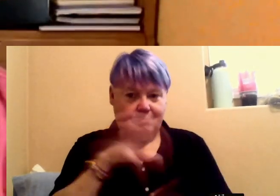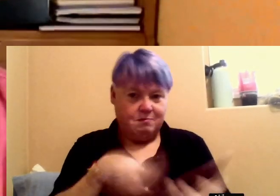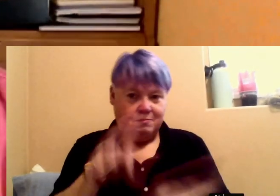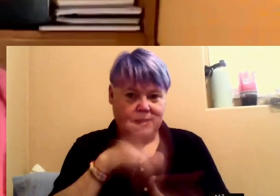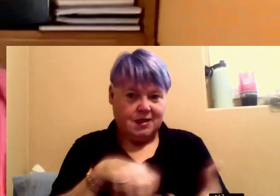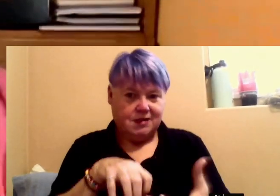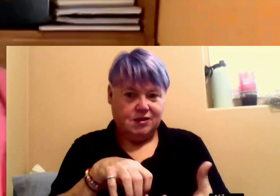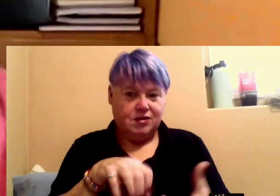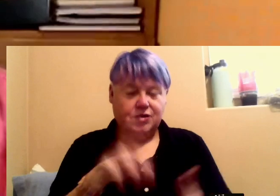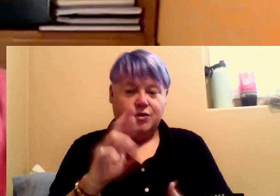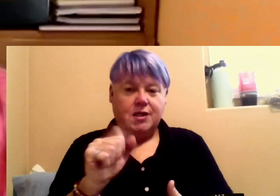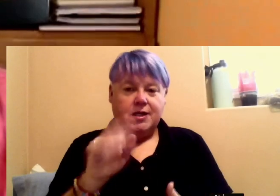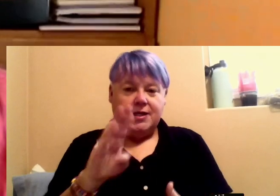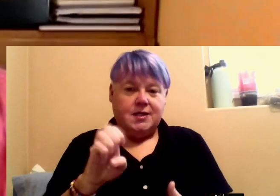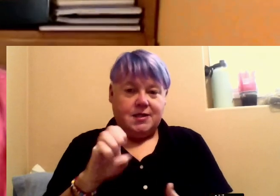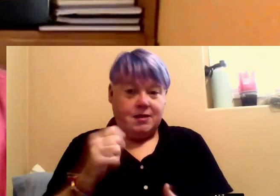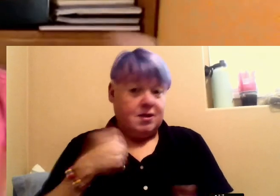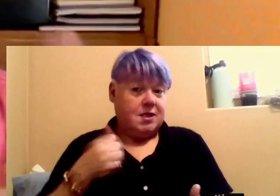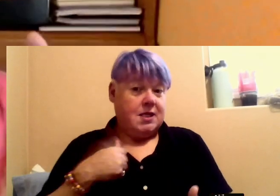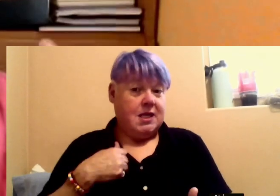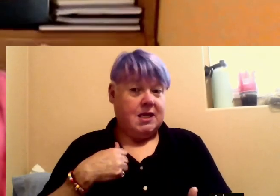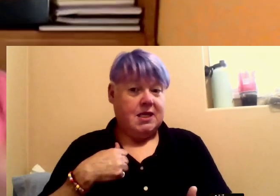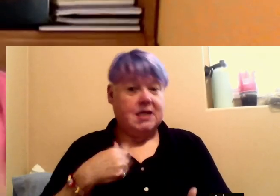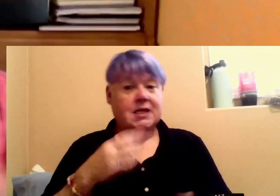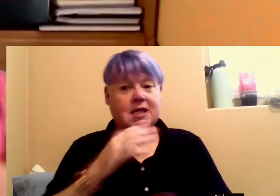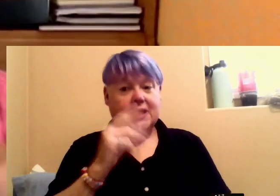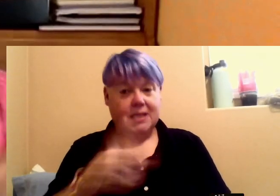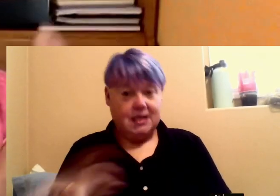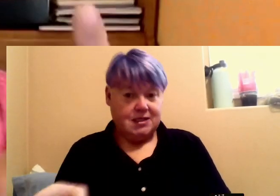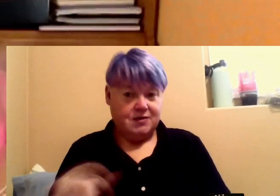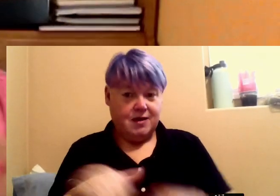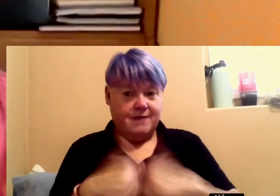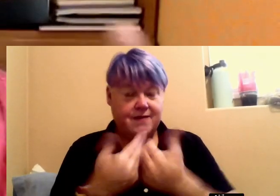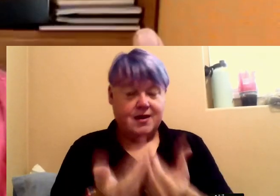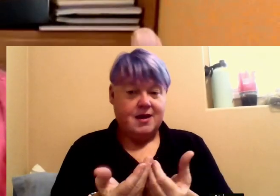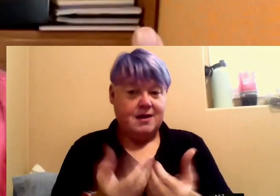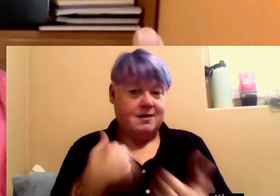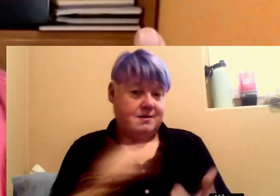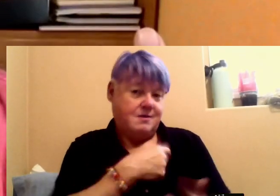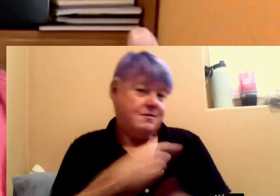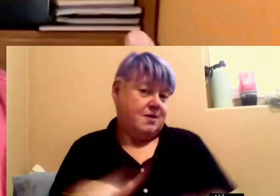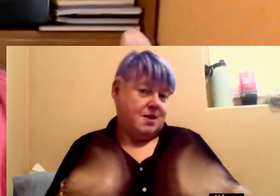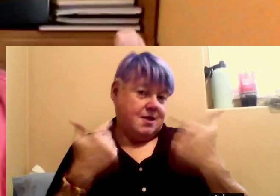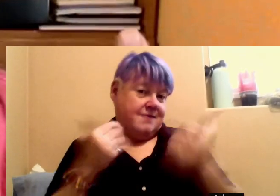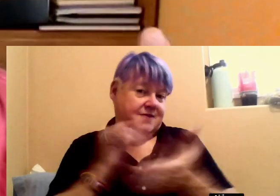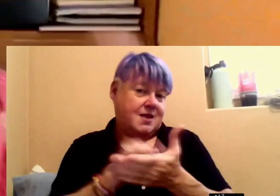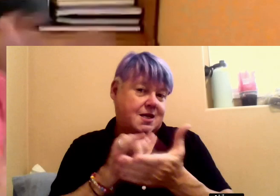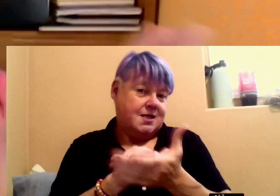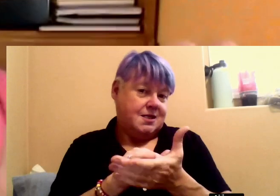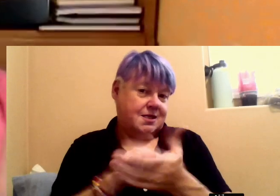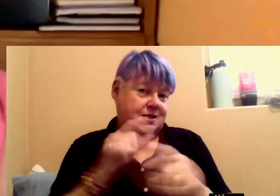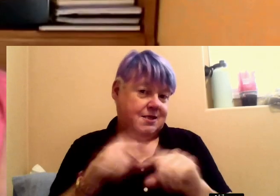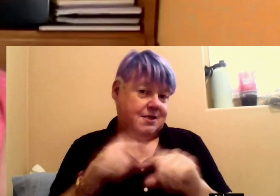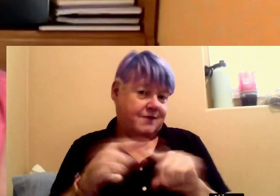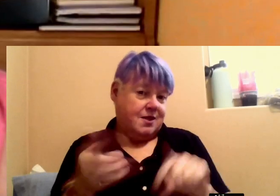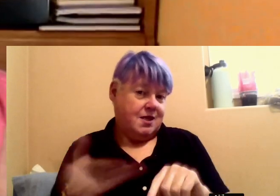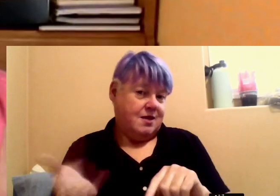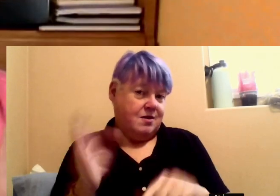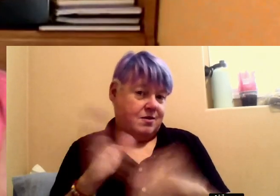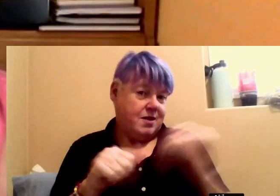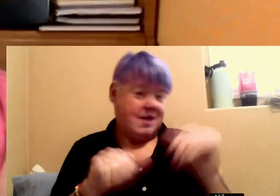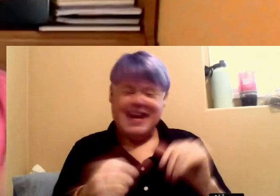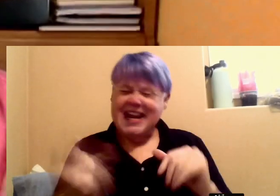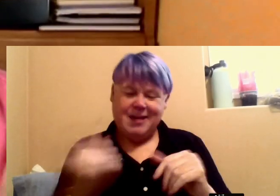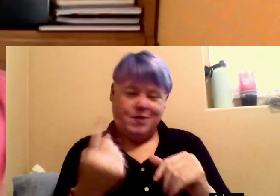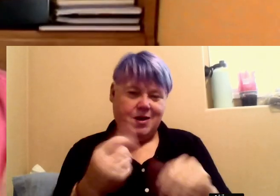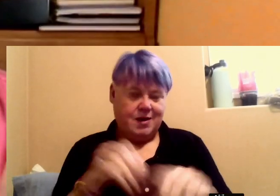people, because they're Canadian, and the history of how we live that out is different here than anywhere else in the world.